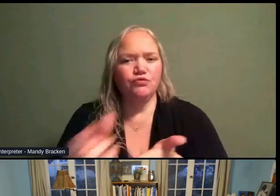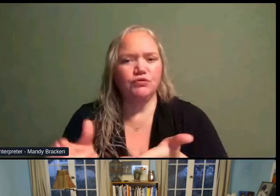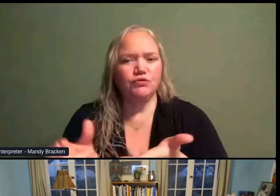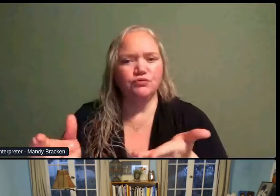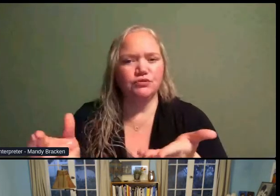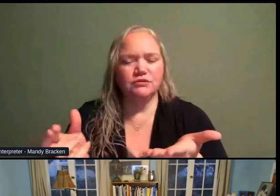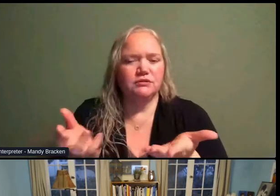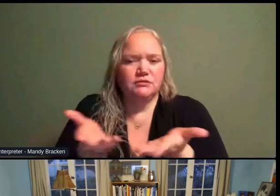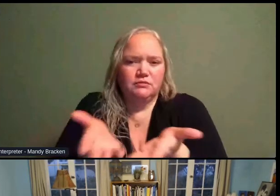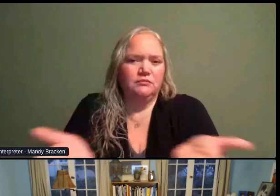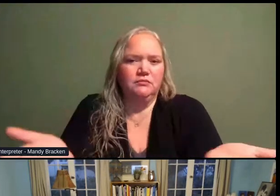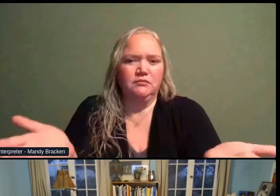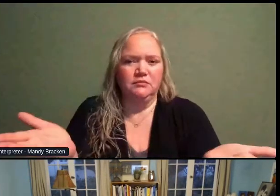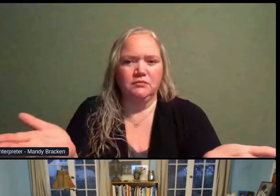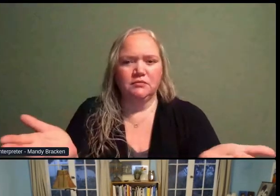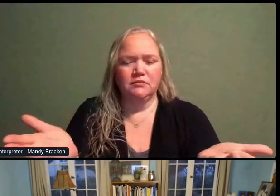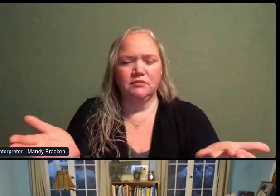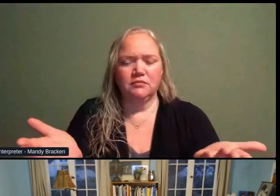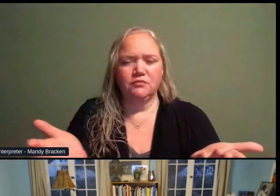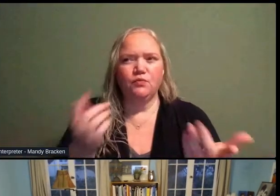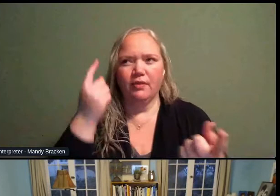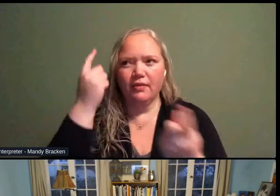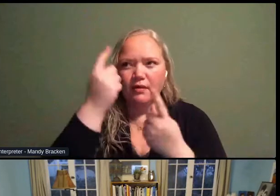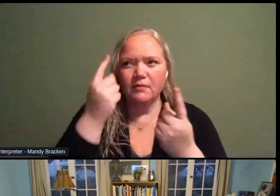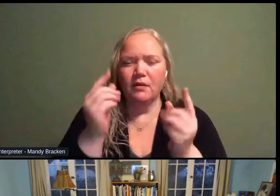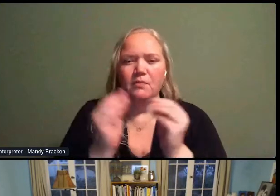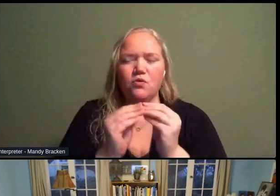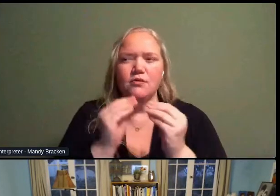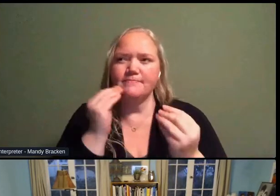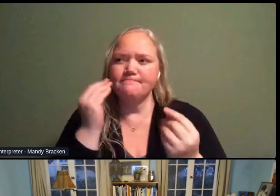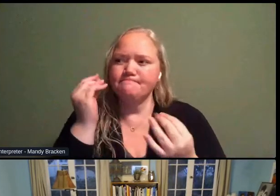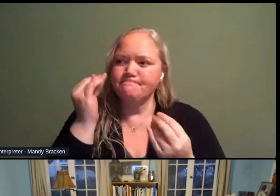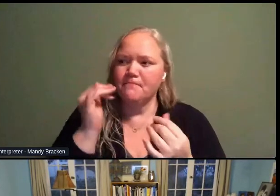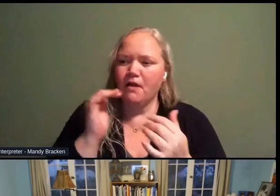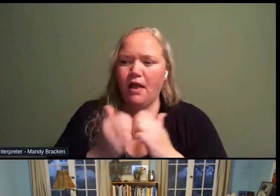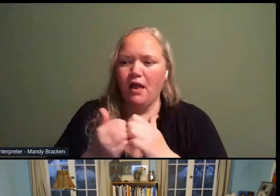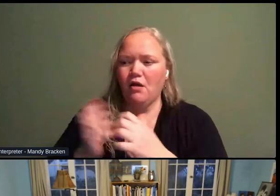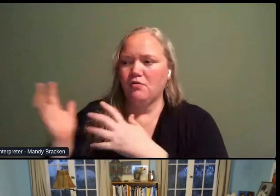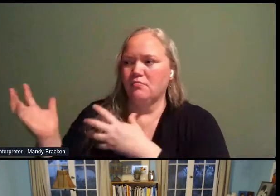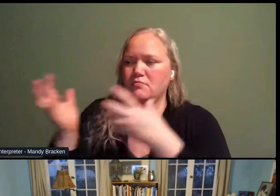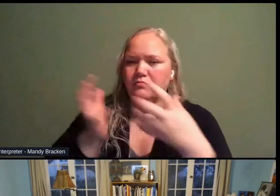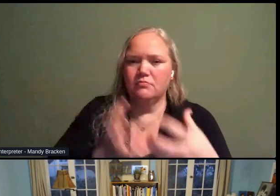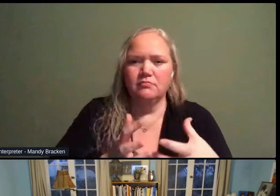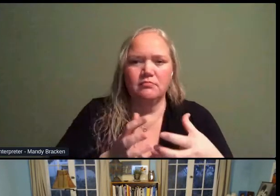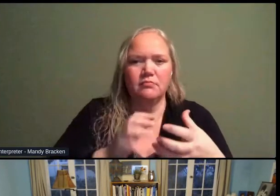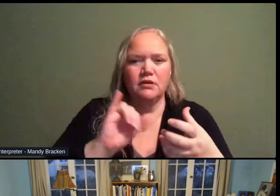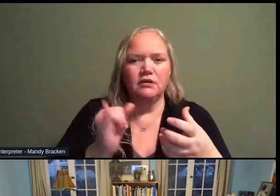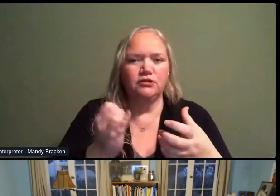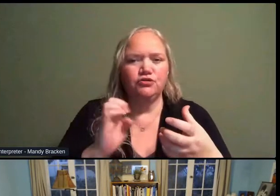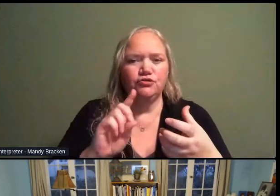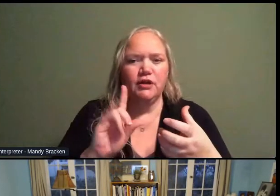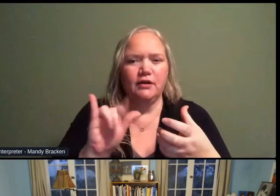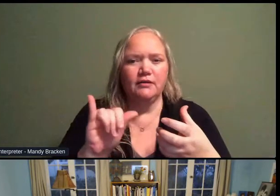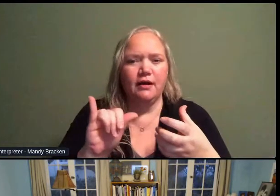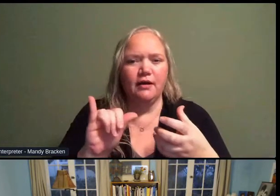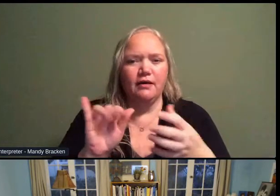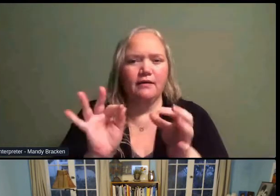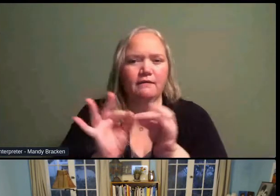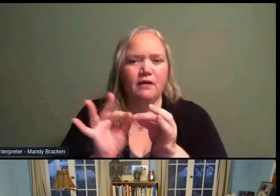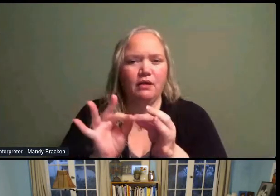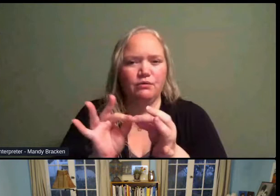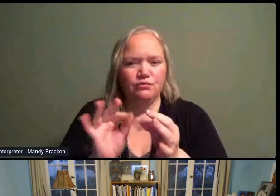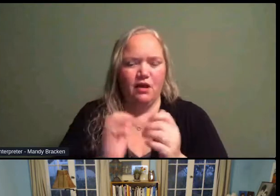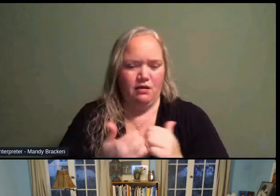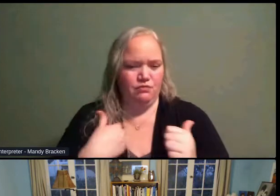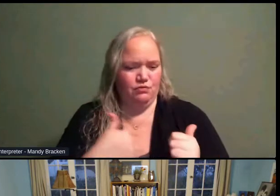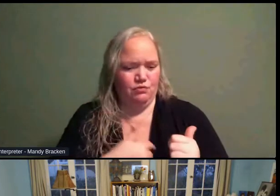critically about how we can take those JEDI values into our programming, thinking about how we, as an Israeli American community, that it's